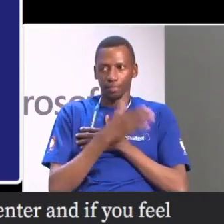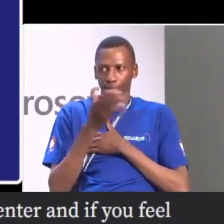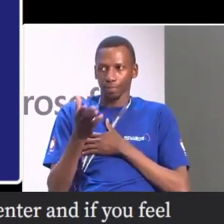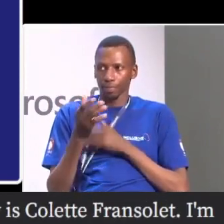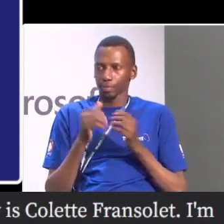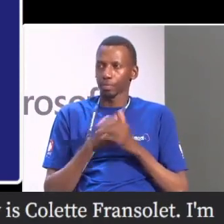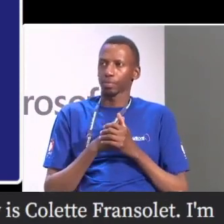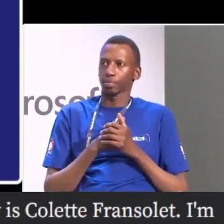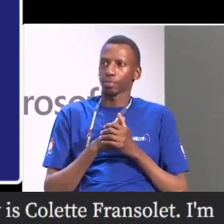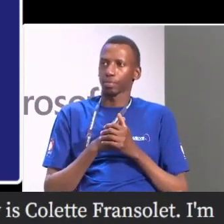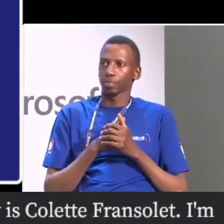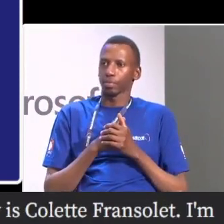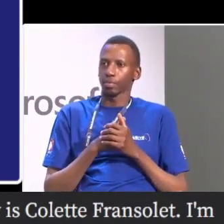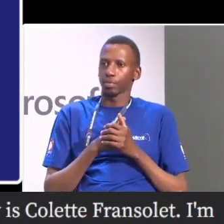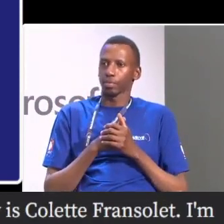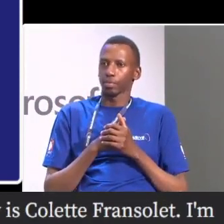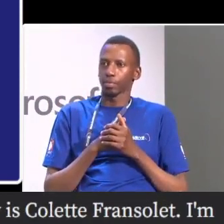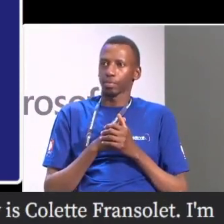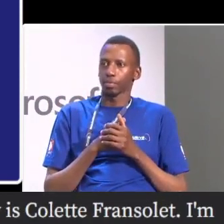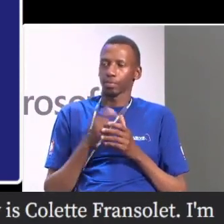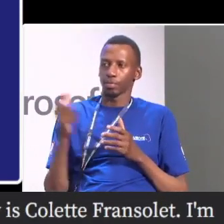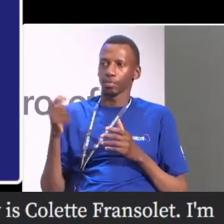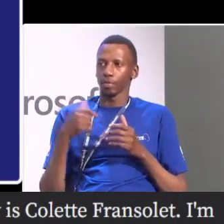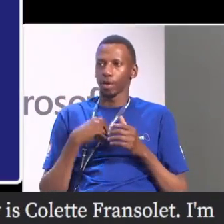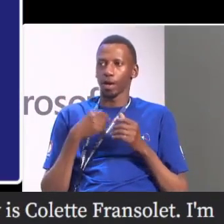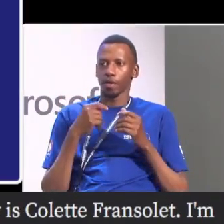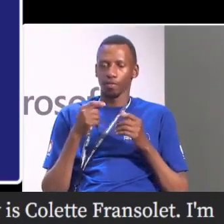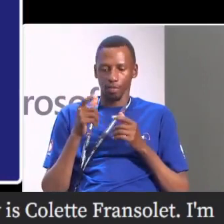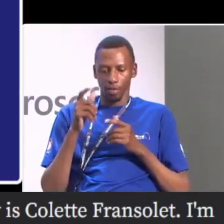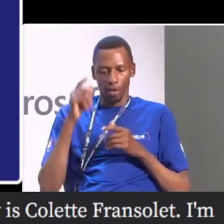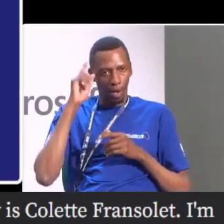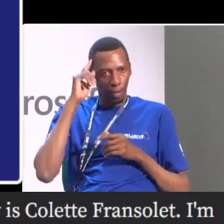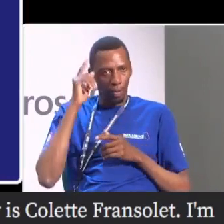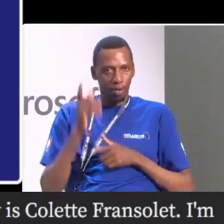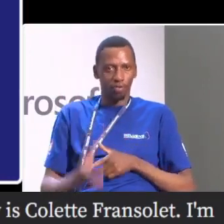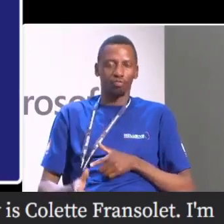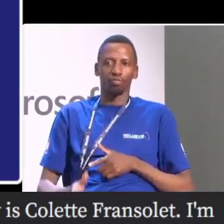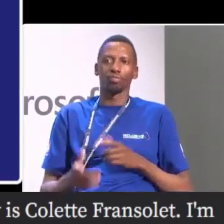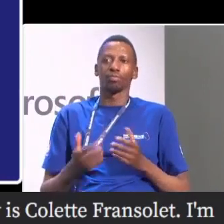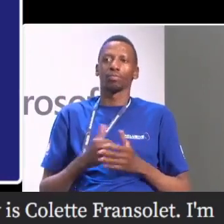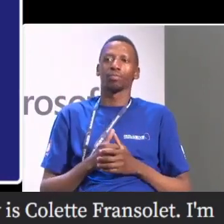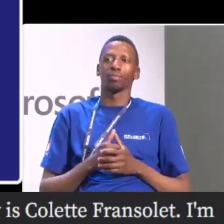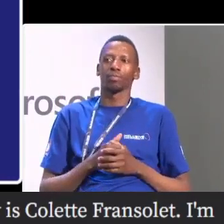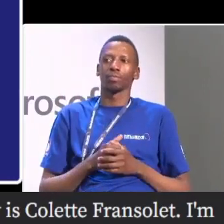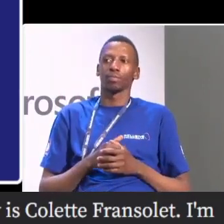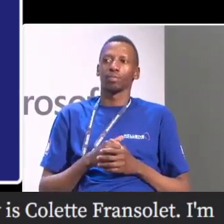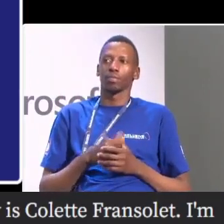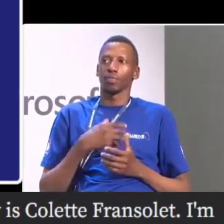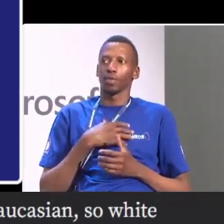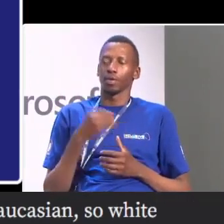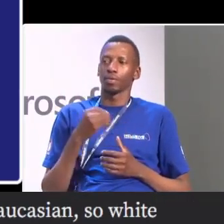curly. Dark features. I'm wearing black trousers and a flowery top today.